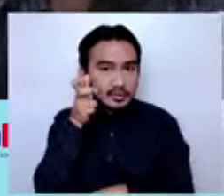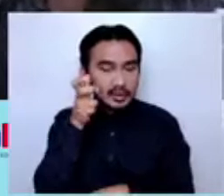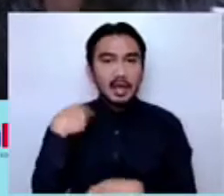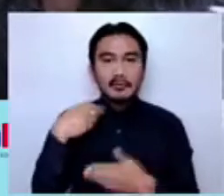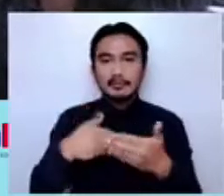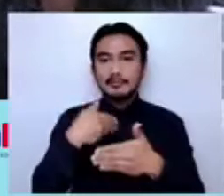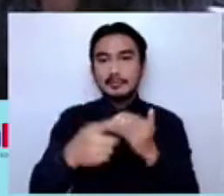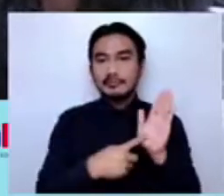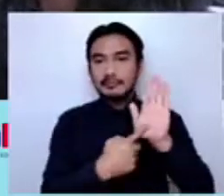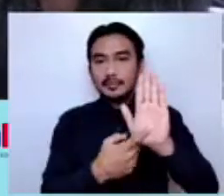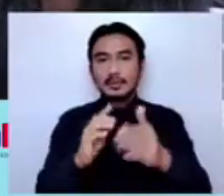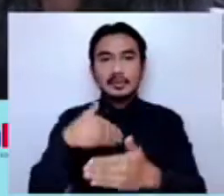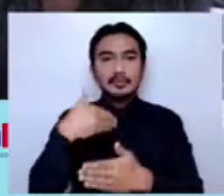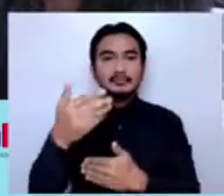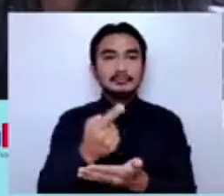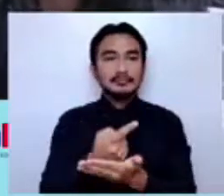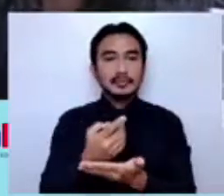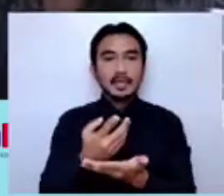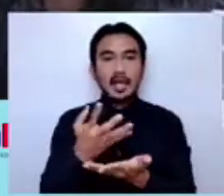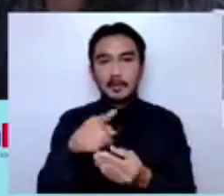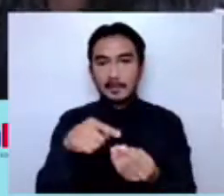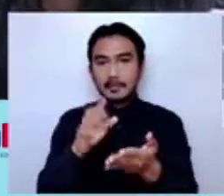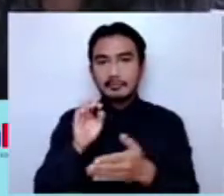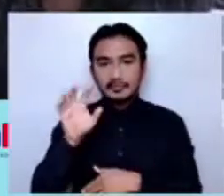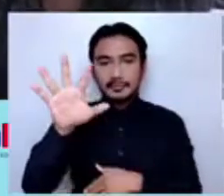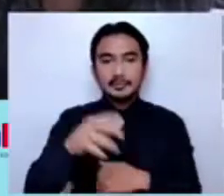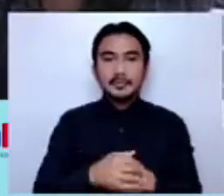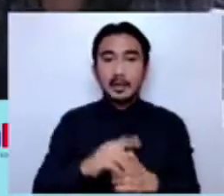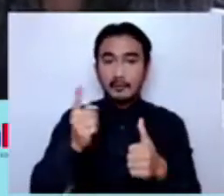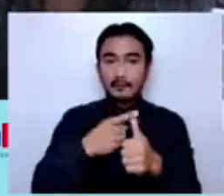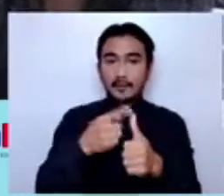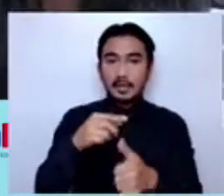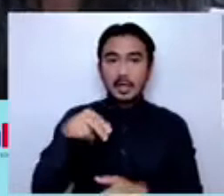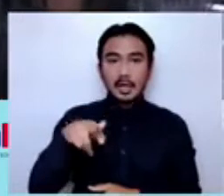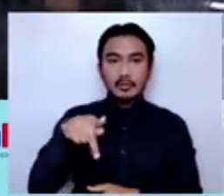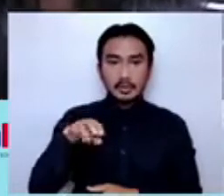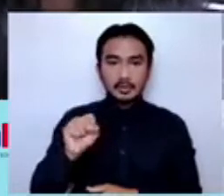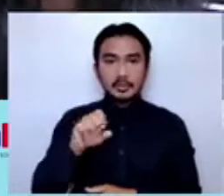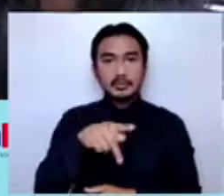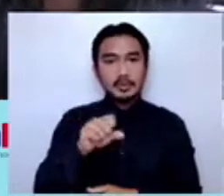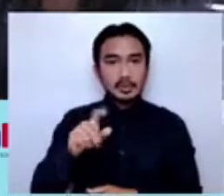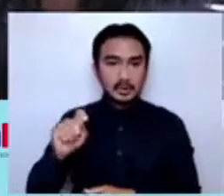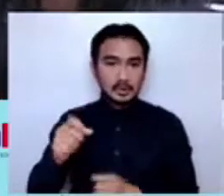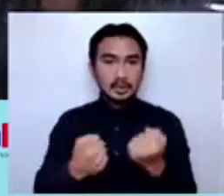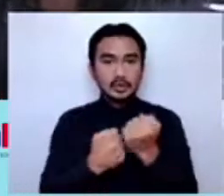slides. So first, we will talk about the RPMS-PPST supplementary tools for school